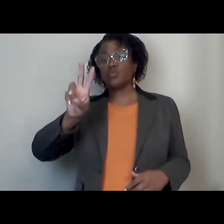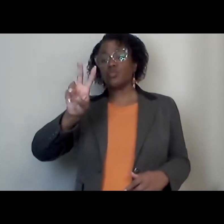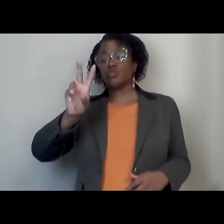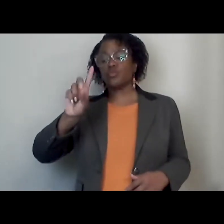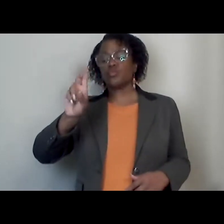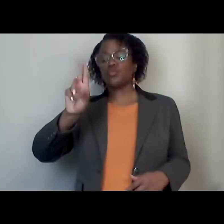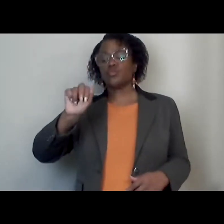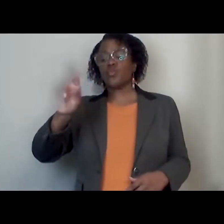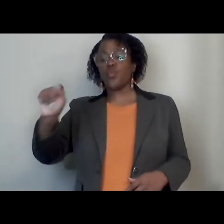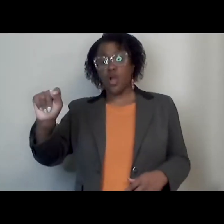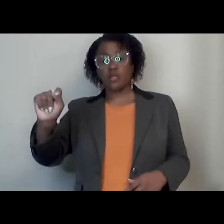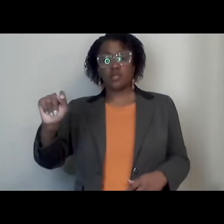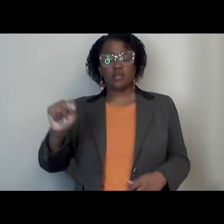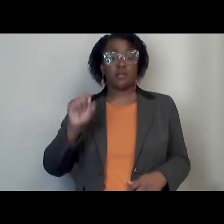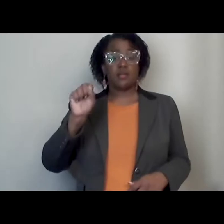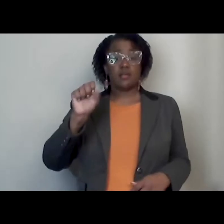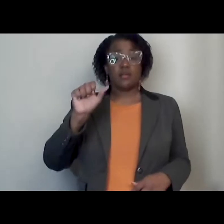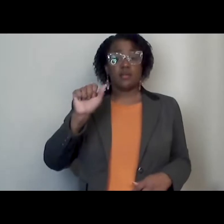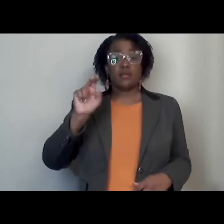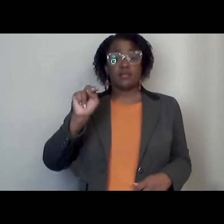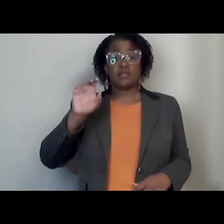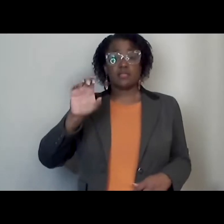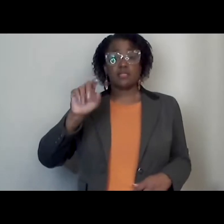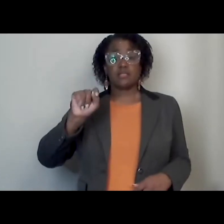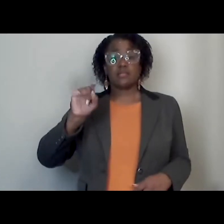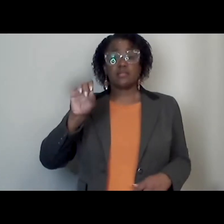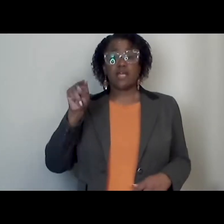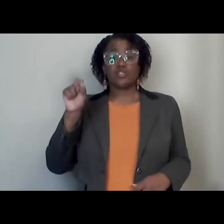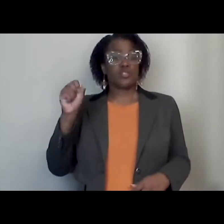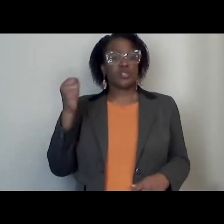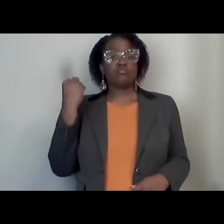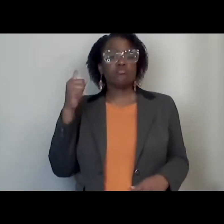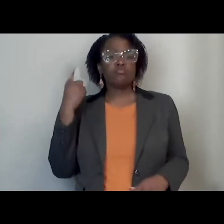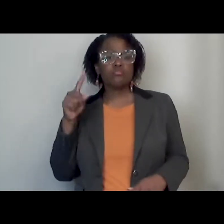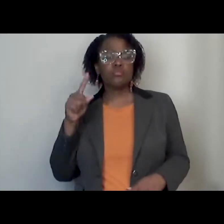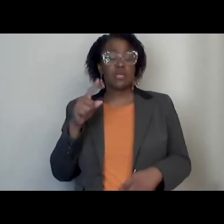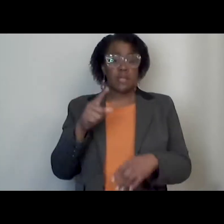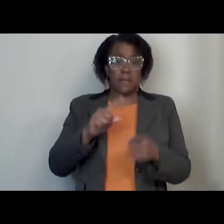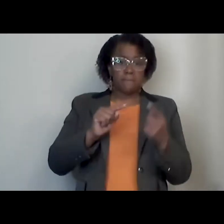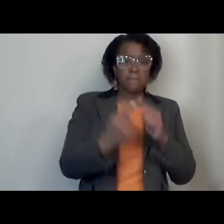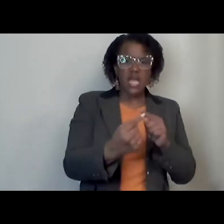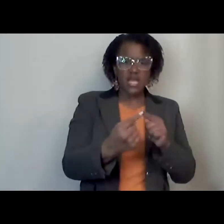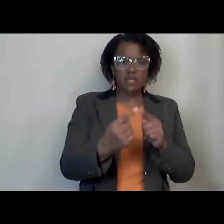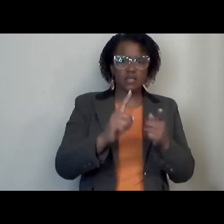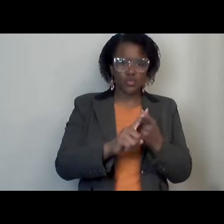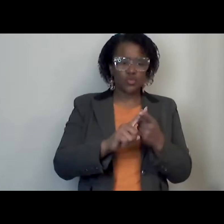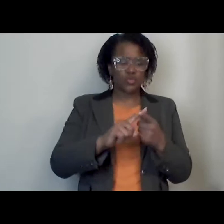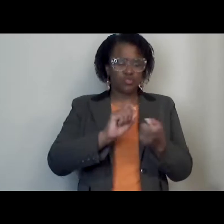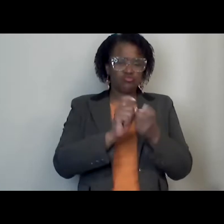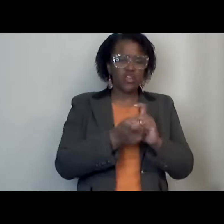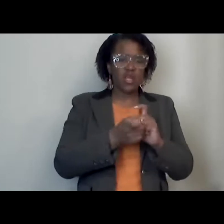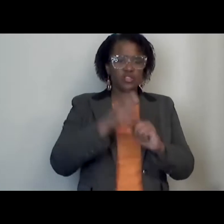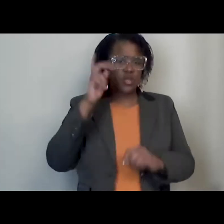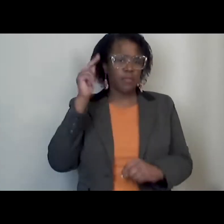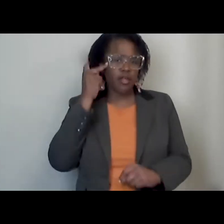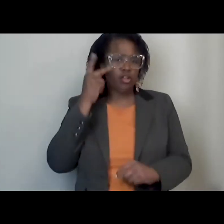sanctions are used to, quote unquote, inflict collective pain in order to generate a political result. And this